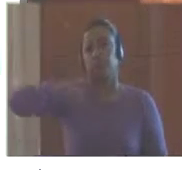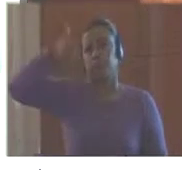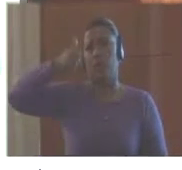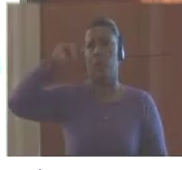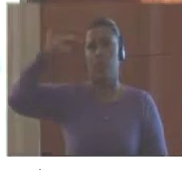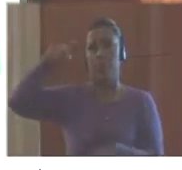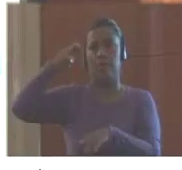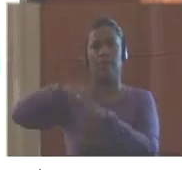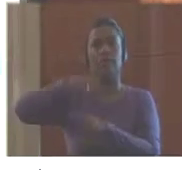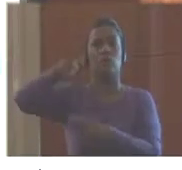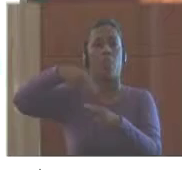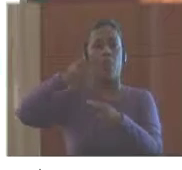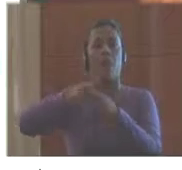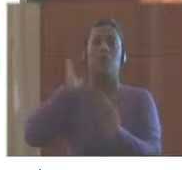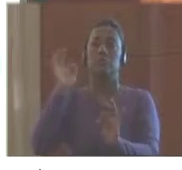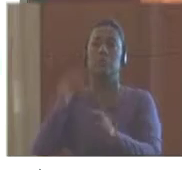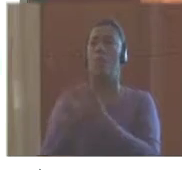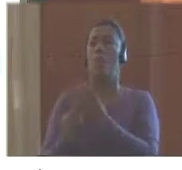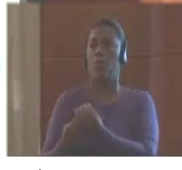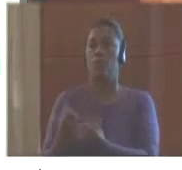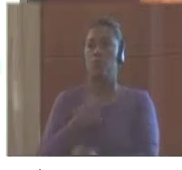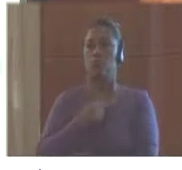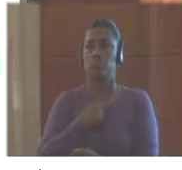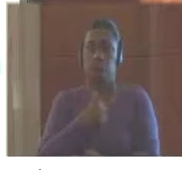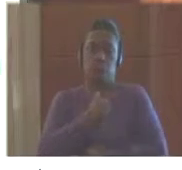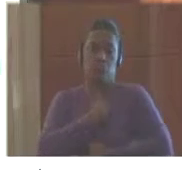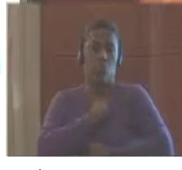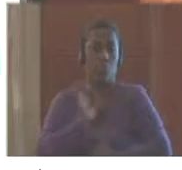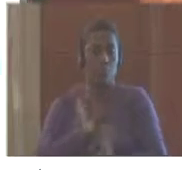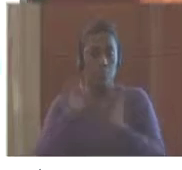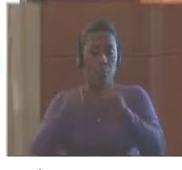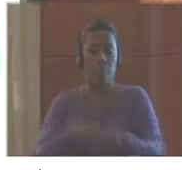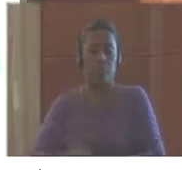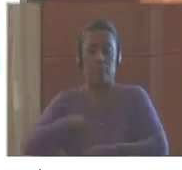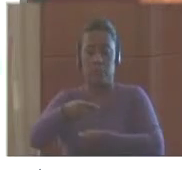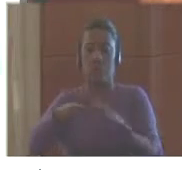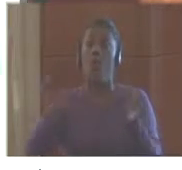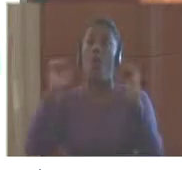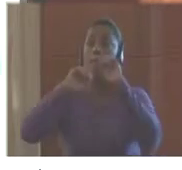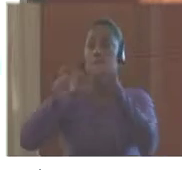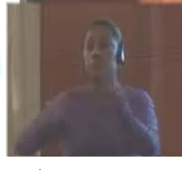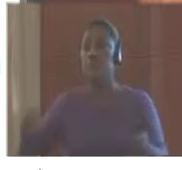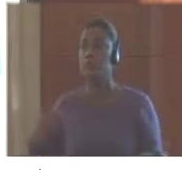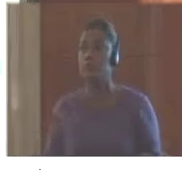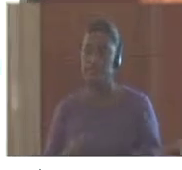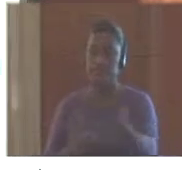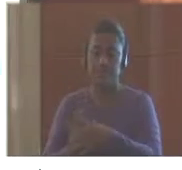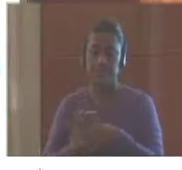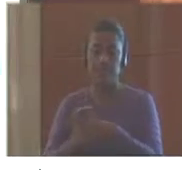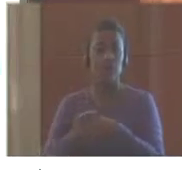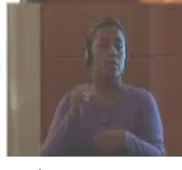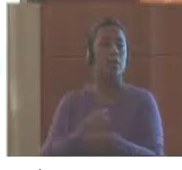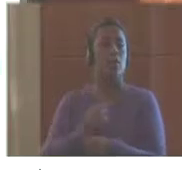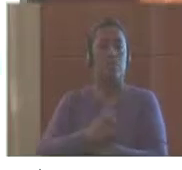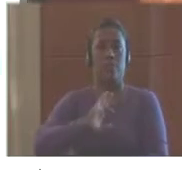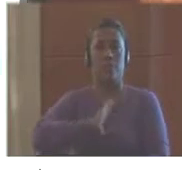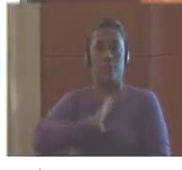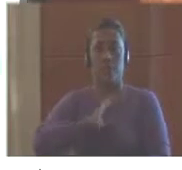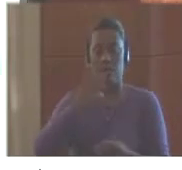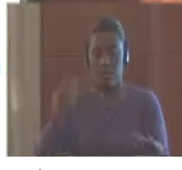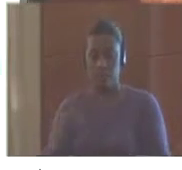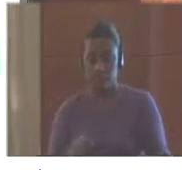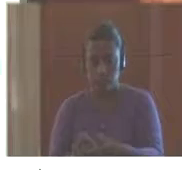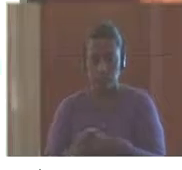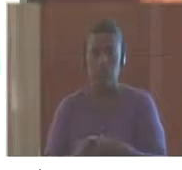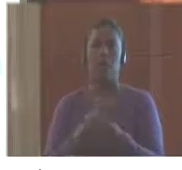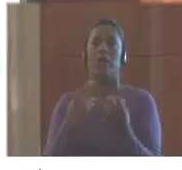act if they have resources for it. If they have resources and money, if they have human resources, if they have technical capacities, and if